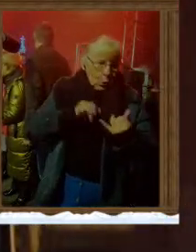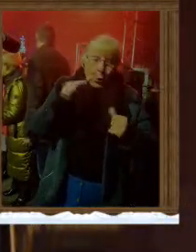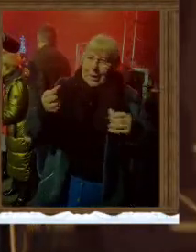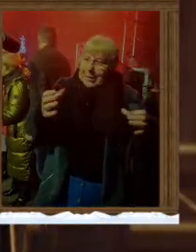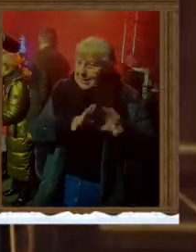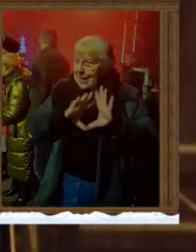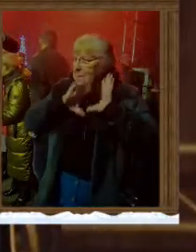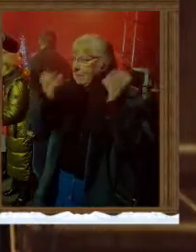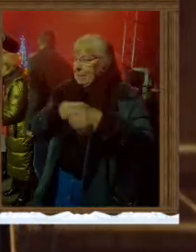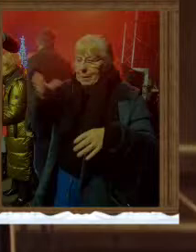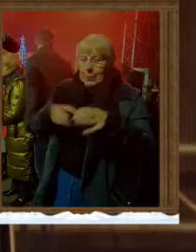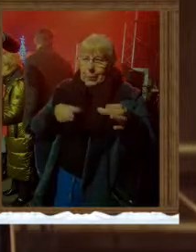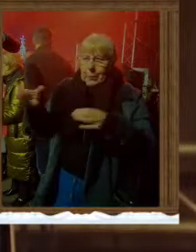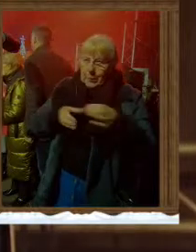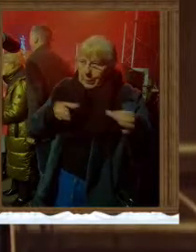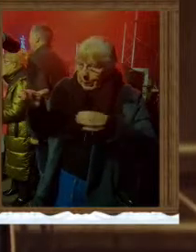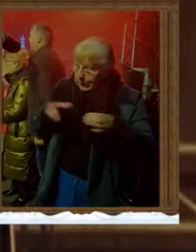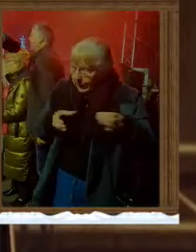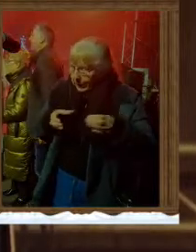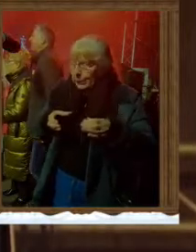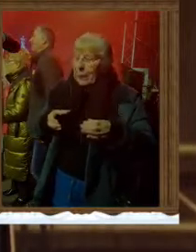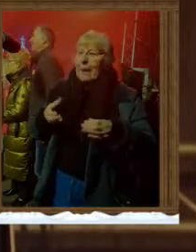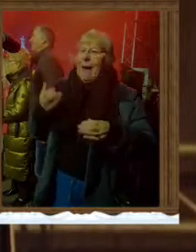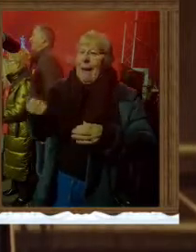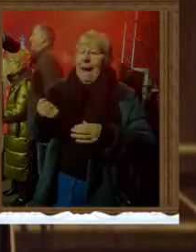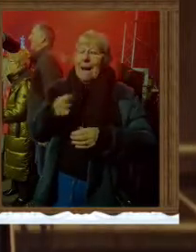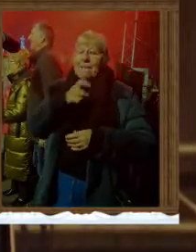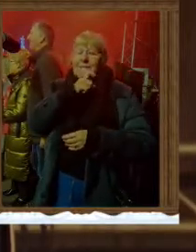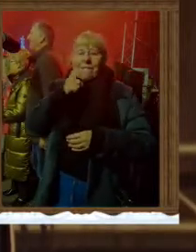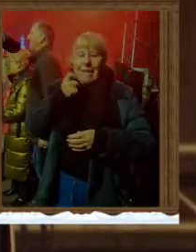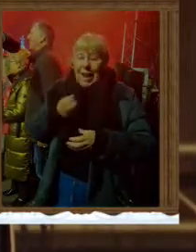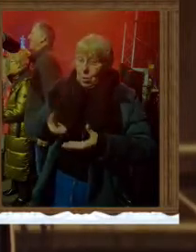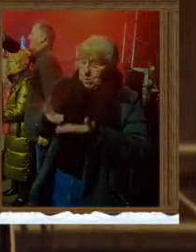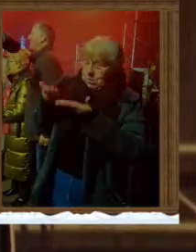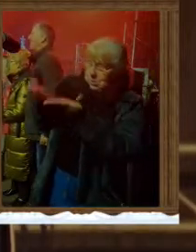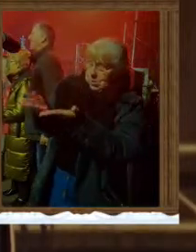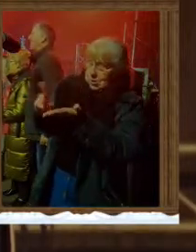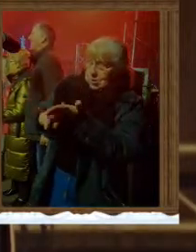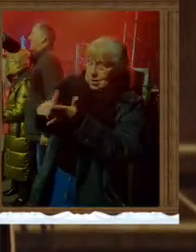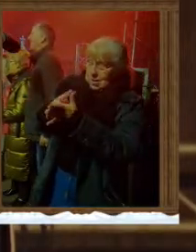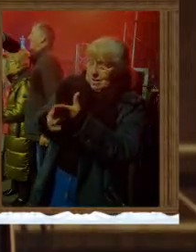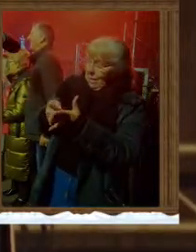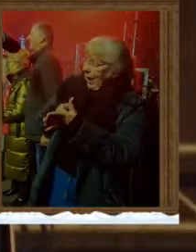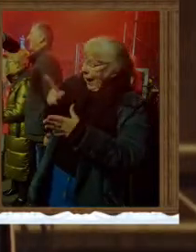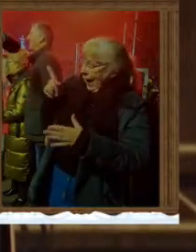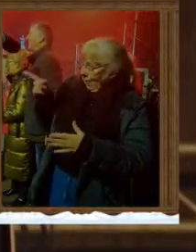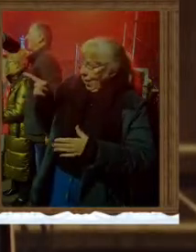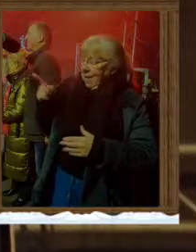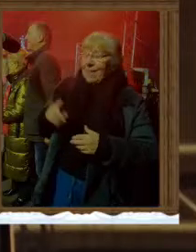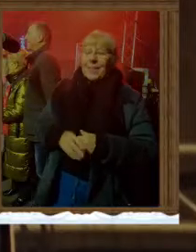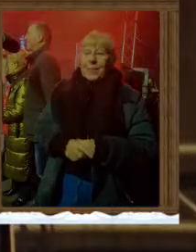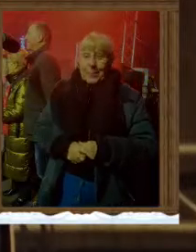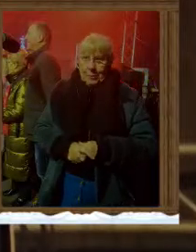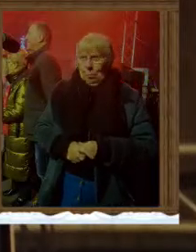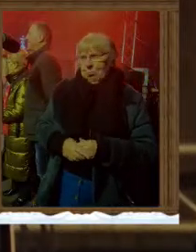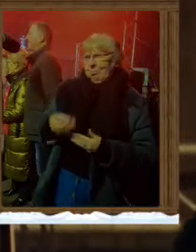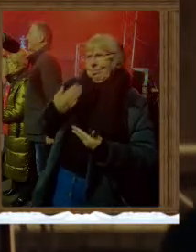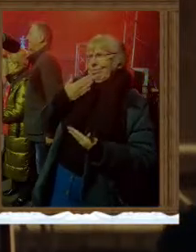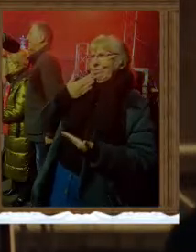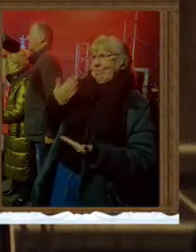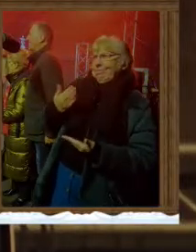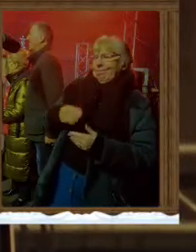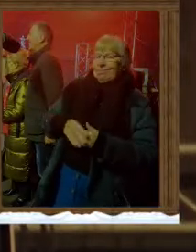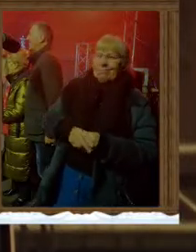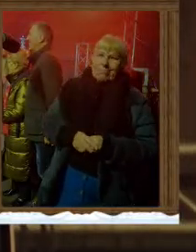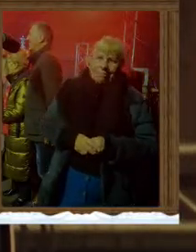else. And I have a bunch of flowers for Lara. These are for you, Mrs. So on, and